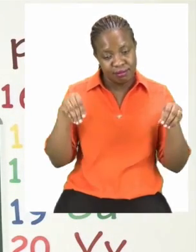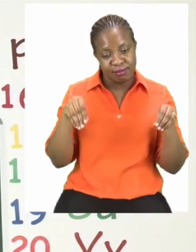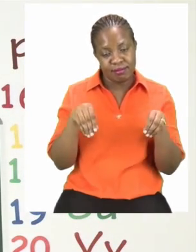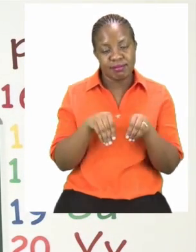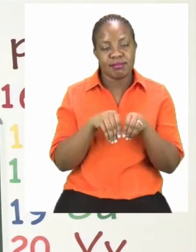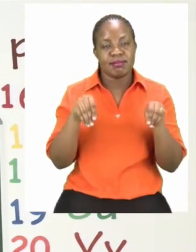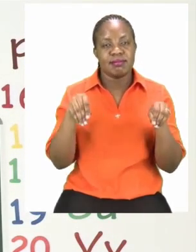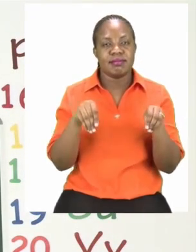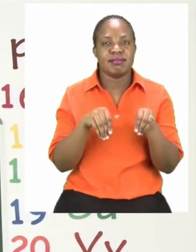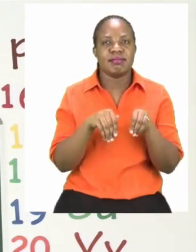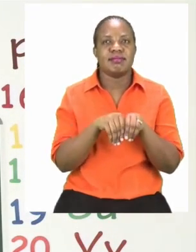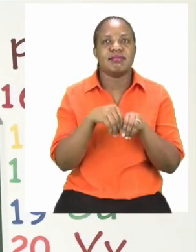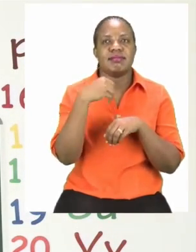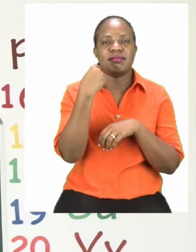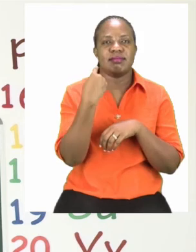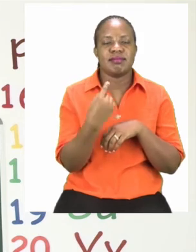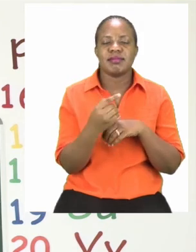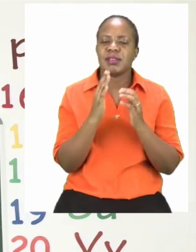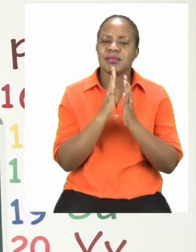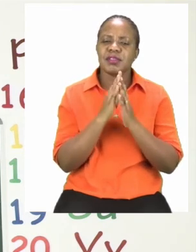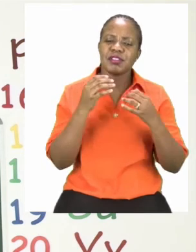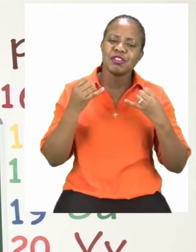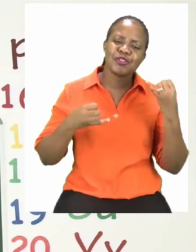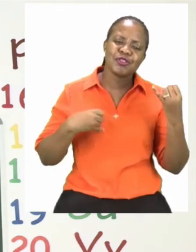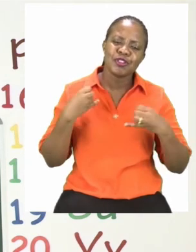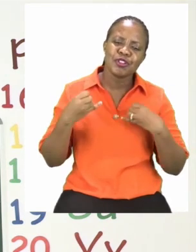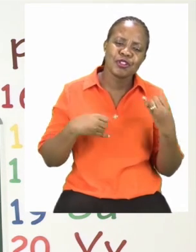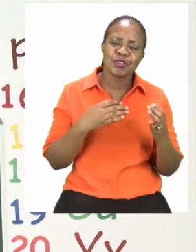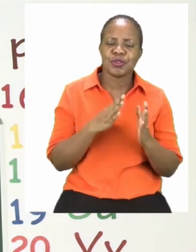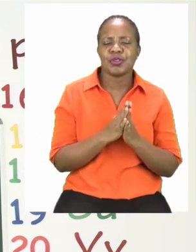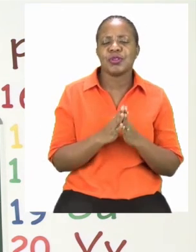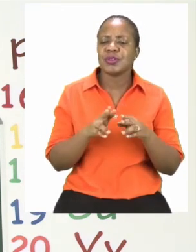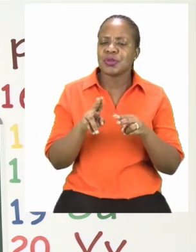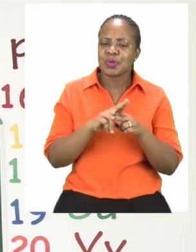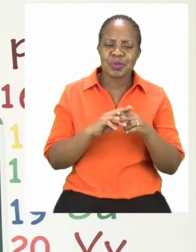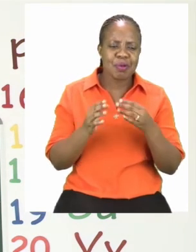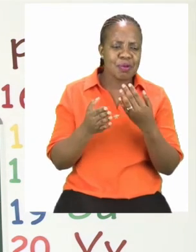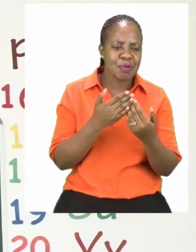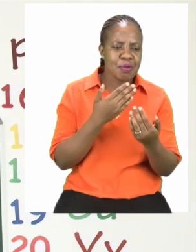4, 5, 6,